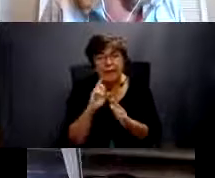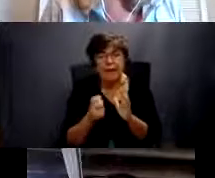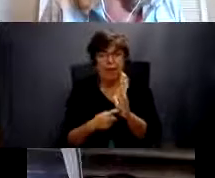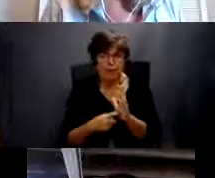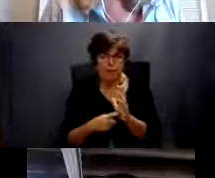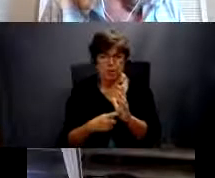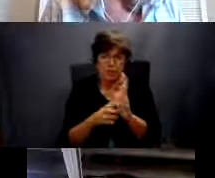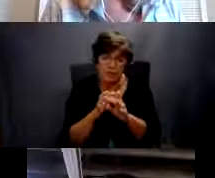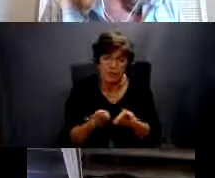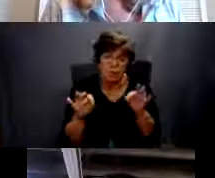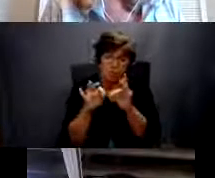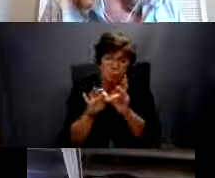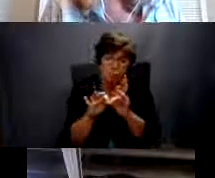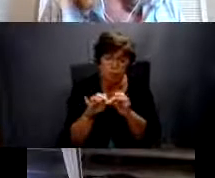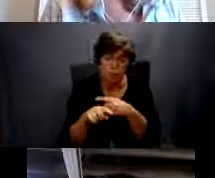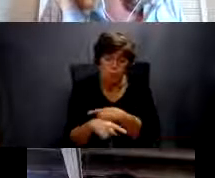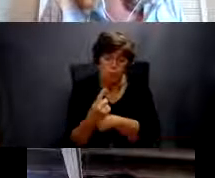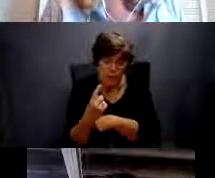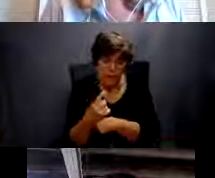especially appropriate today.